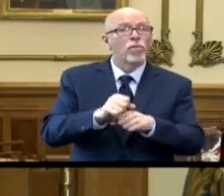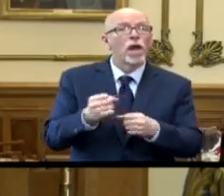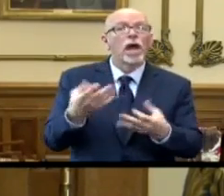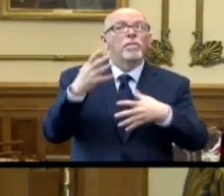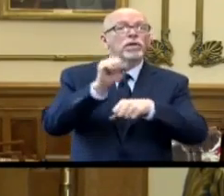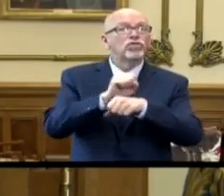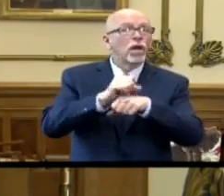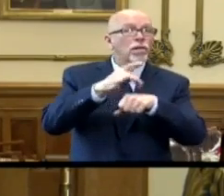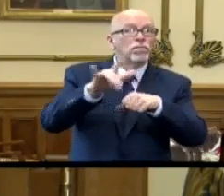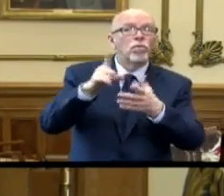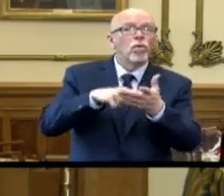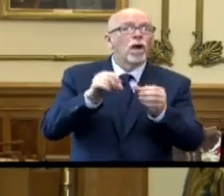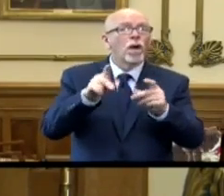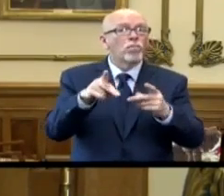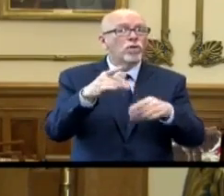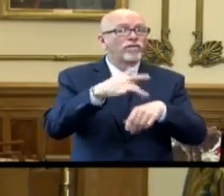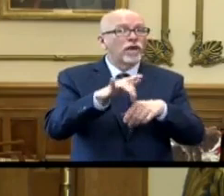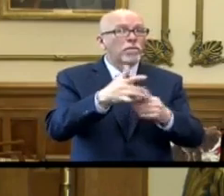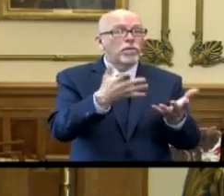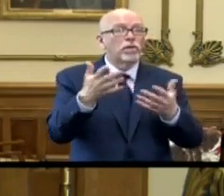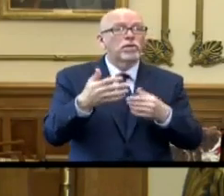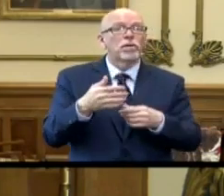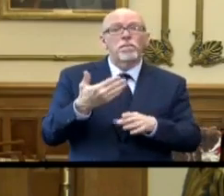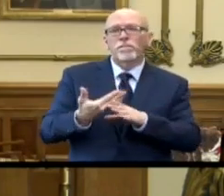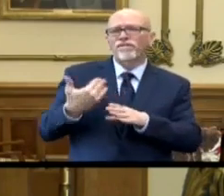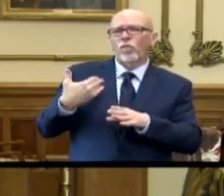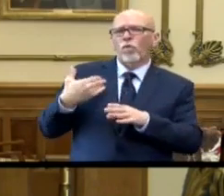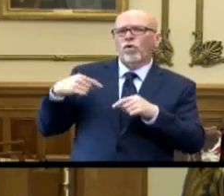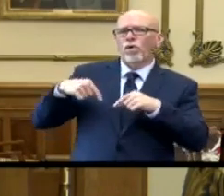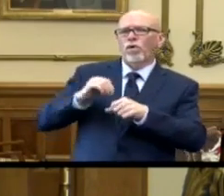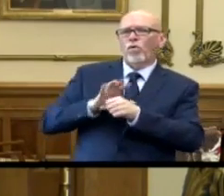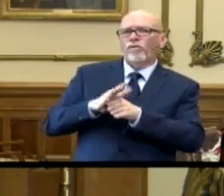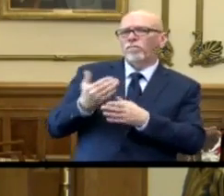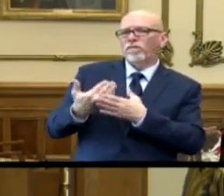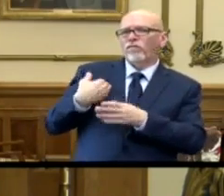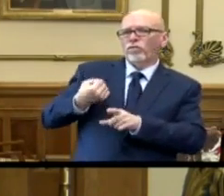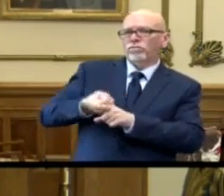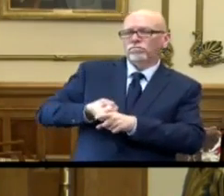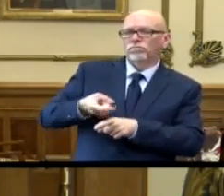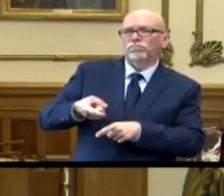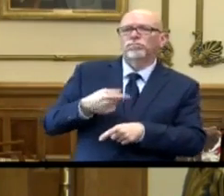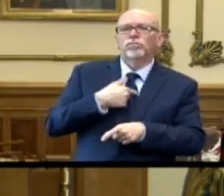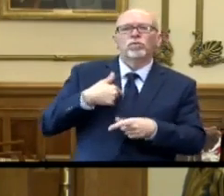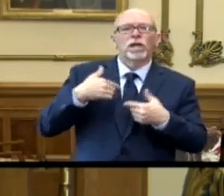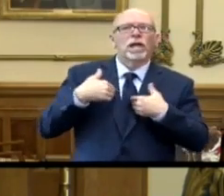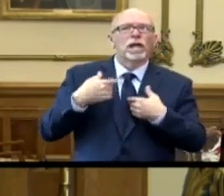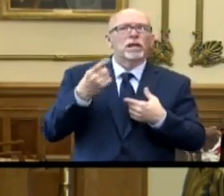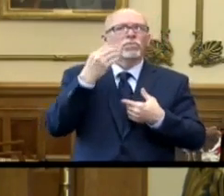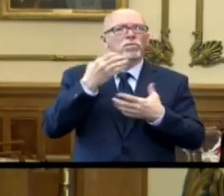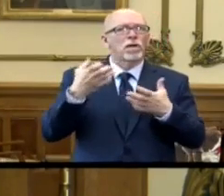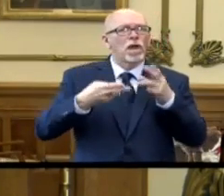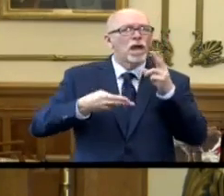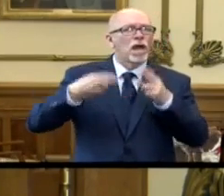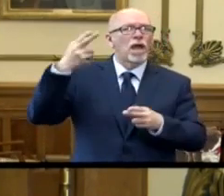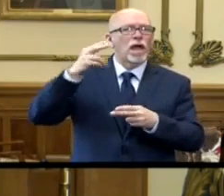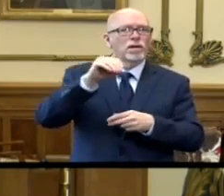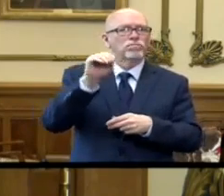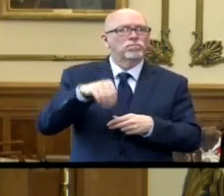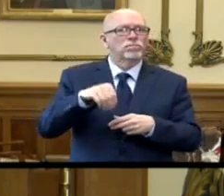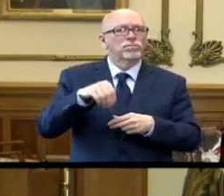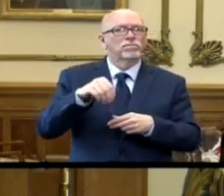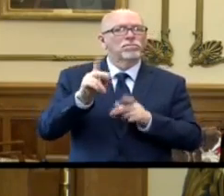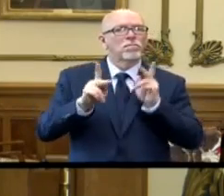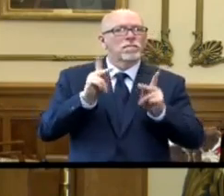and the opportunities that would be available, prior to going into COVID-19, we had pretty much the highest rate